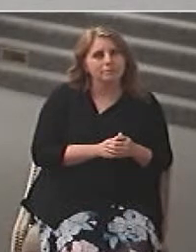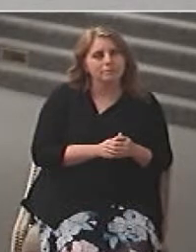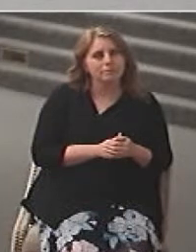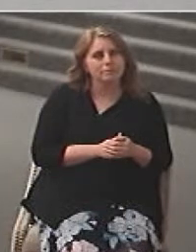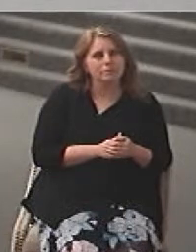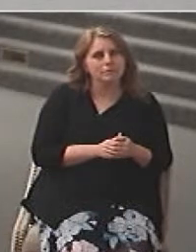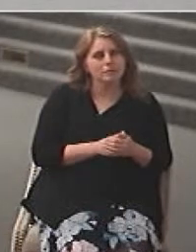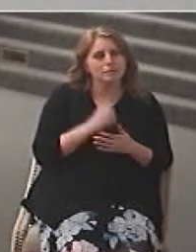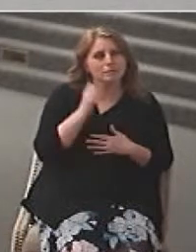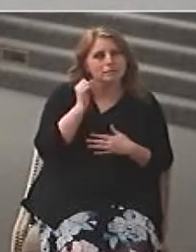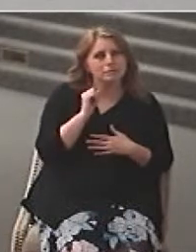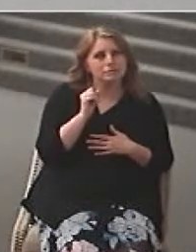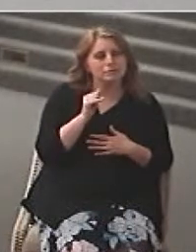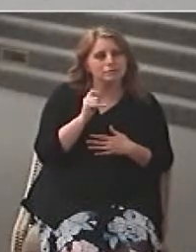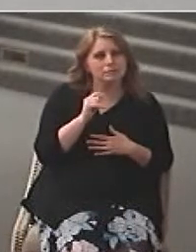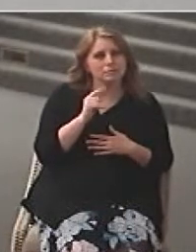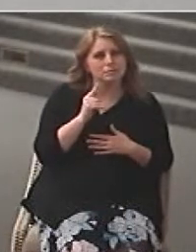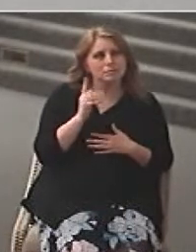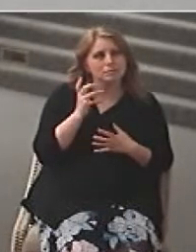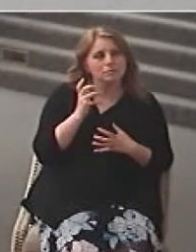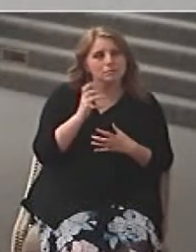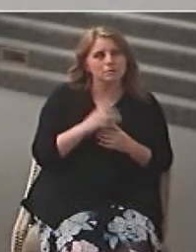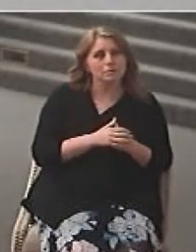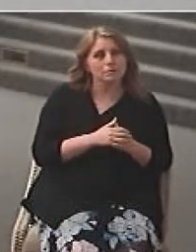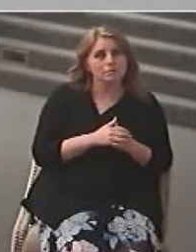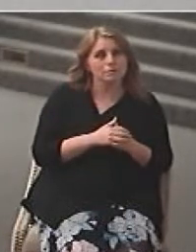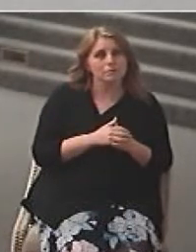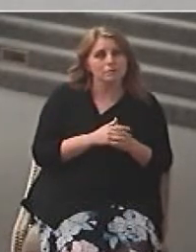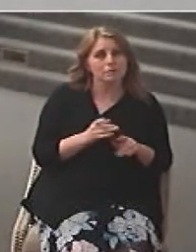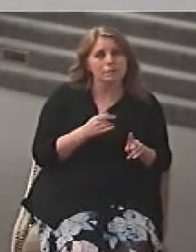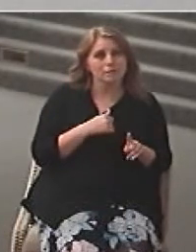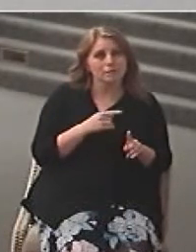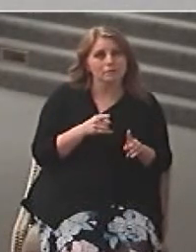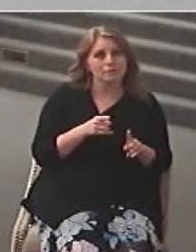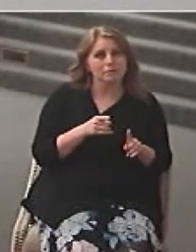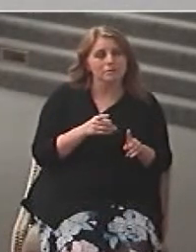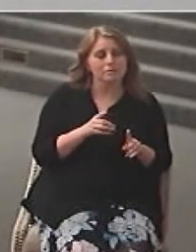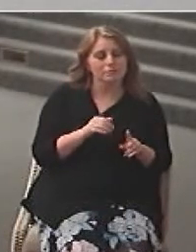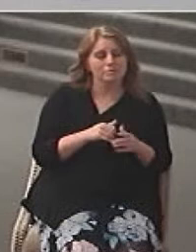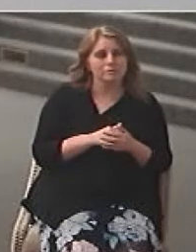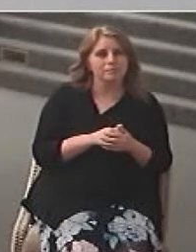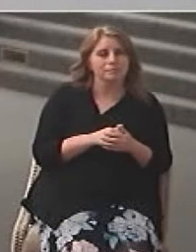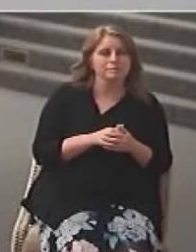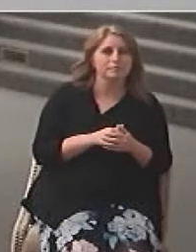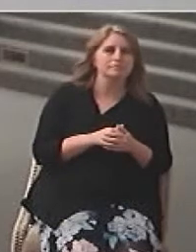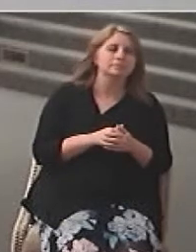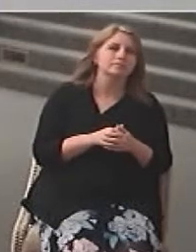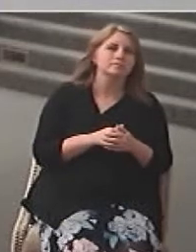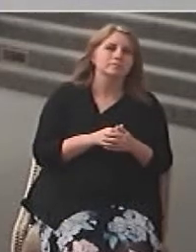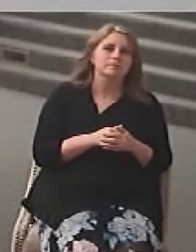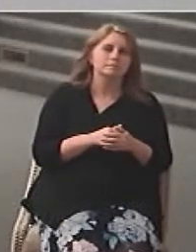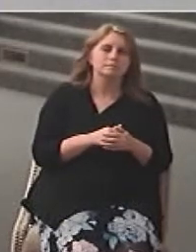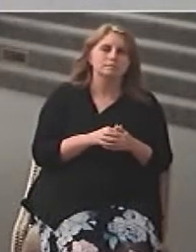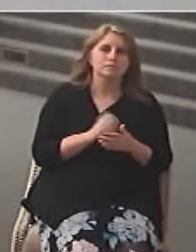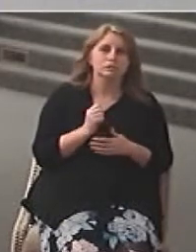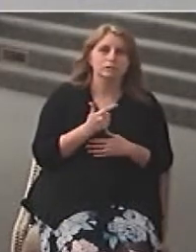sound systems are awful. So if you don't got to deal with it, there it is. Can y'all hear me